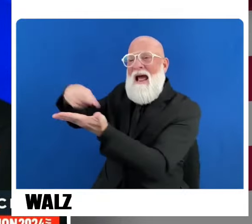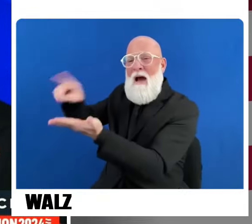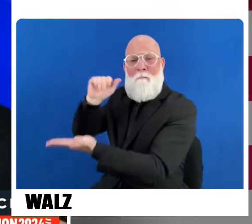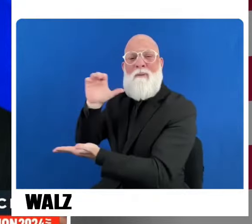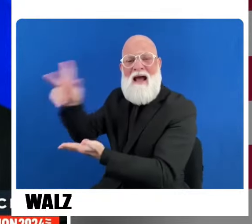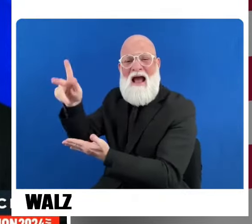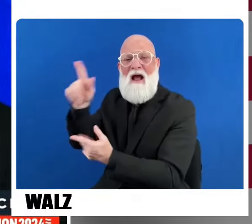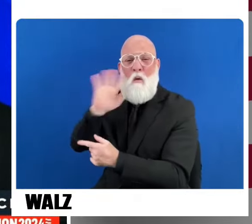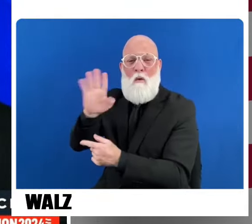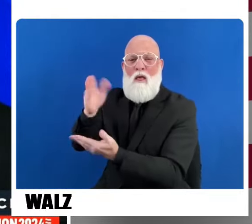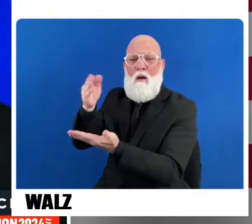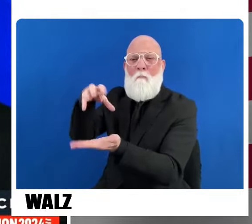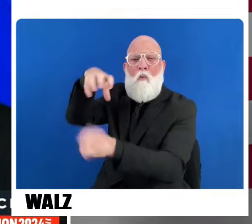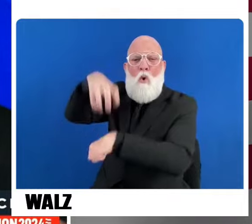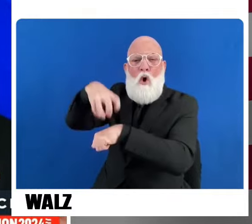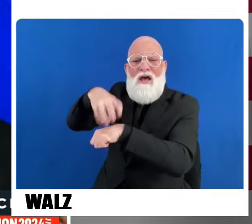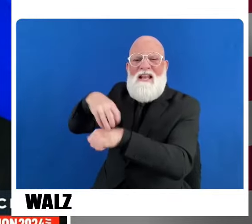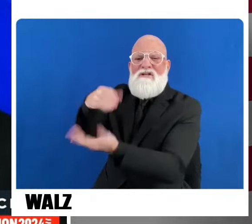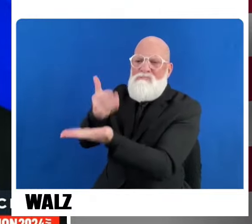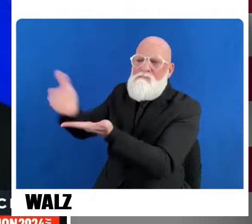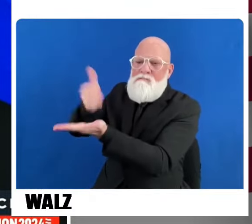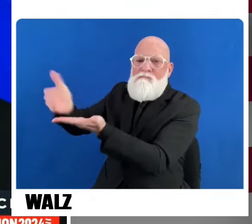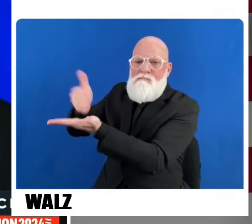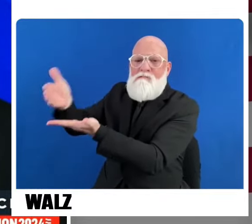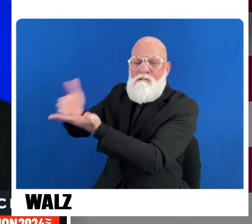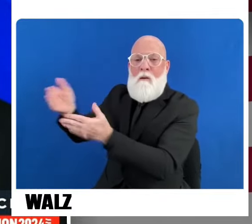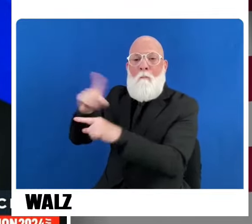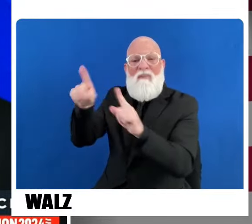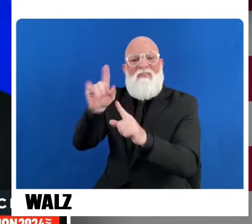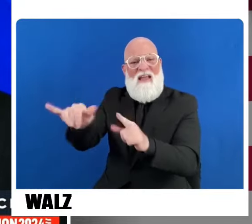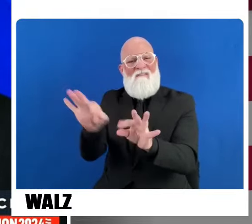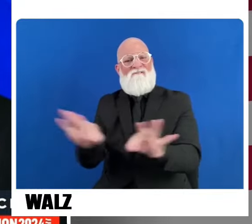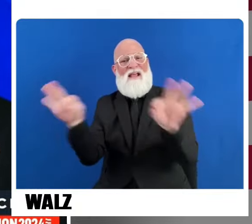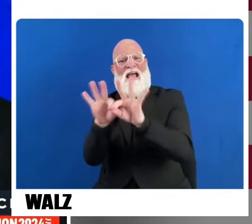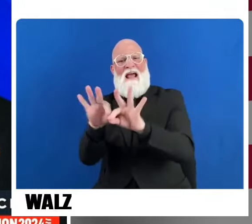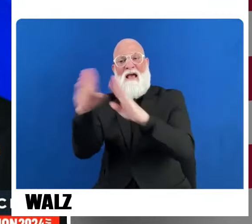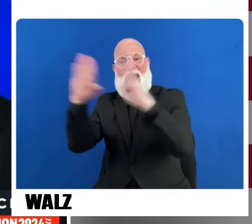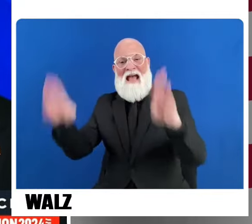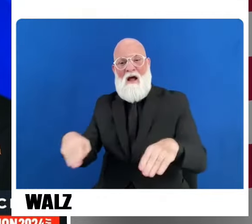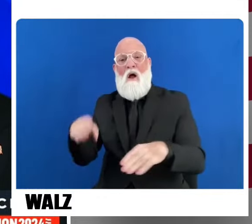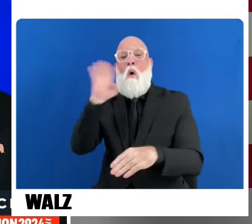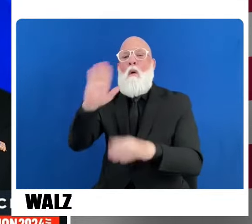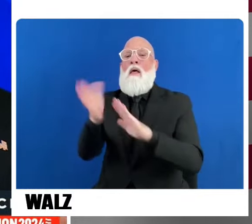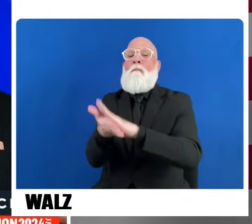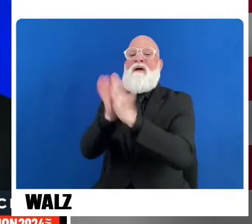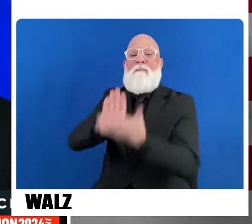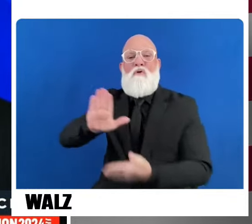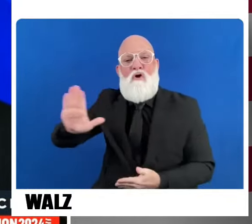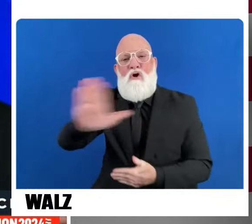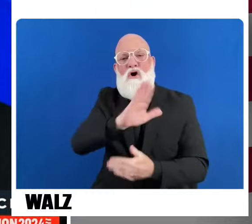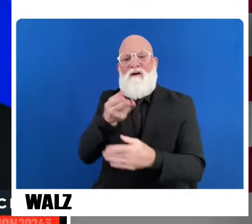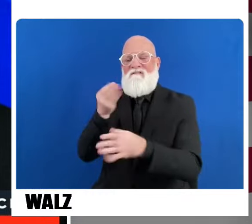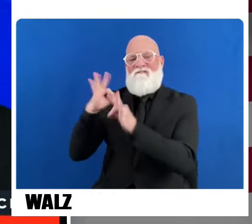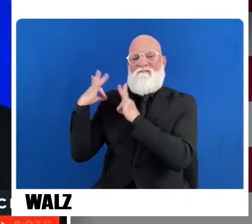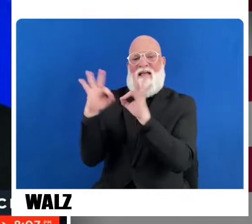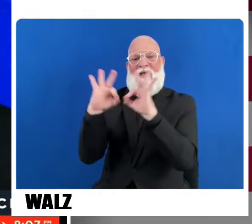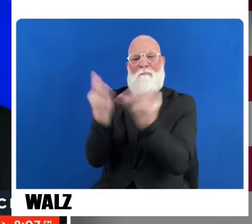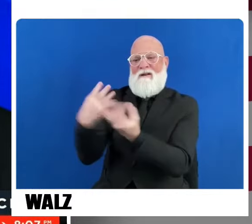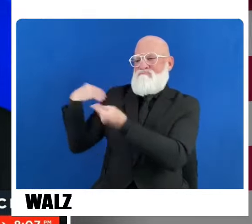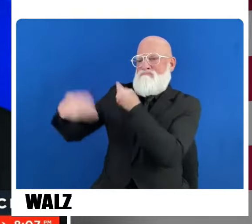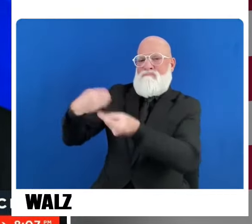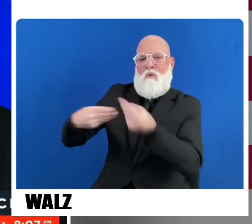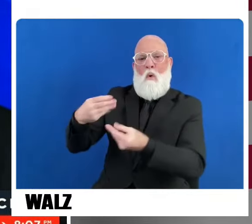we know in the long run, the appreciated value, the generational wealth that's created from it. And I will give Minneapolis an example. Minneapolis is the one